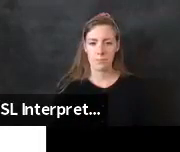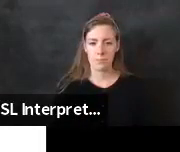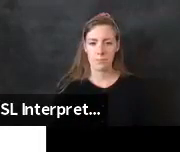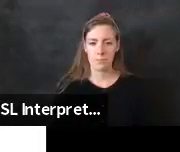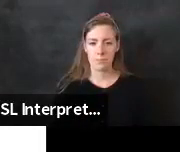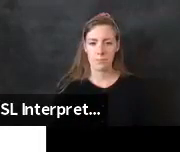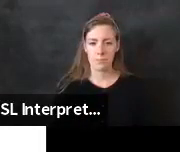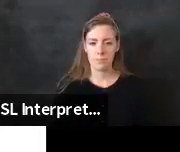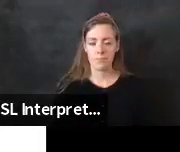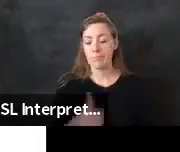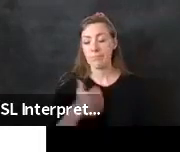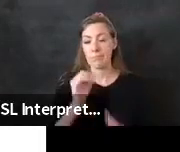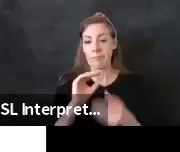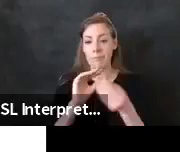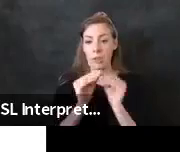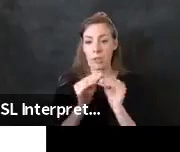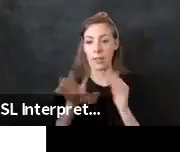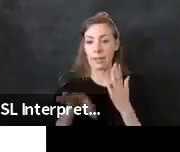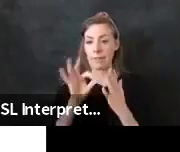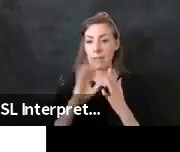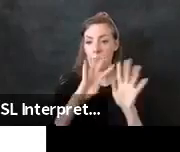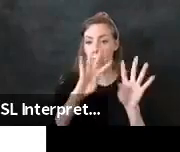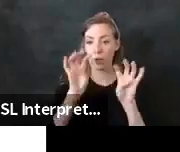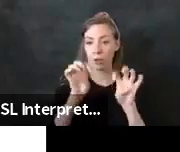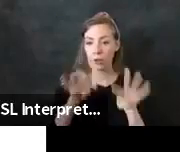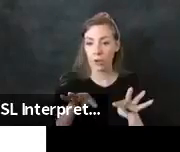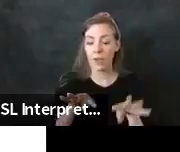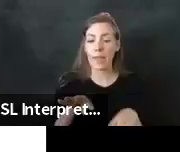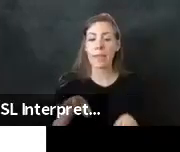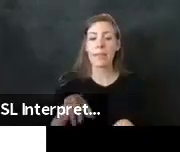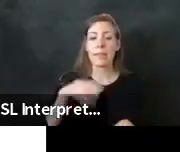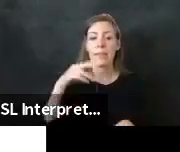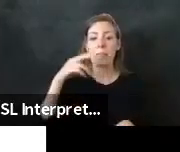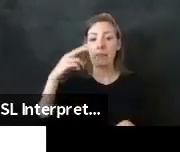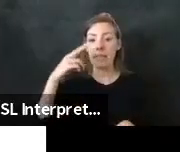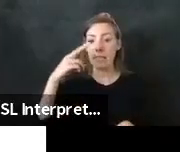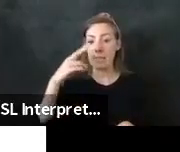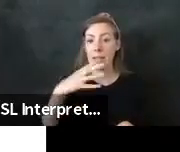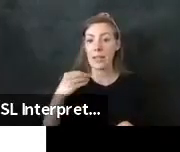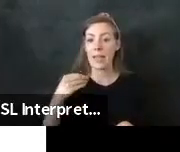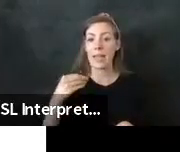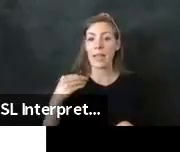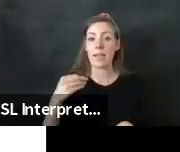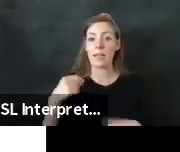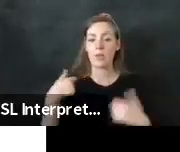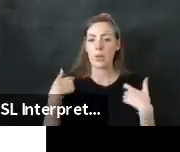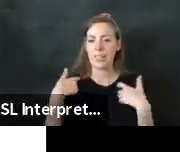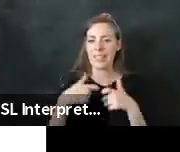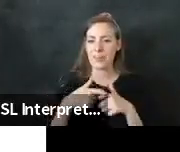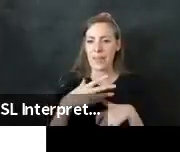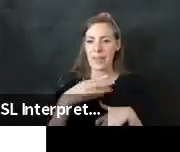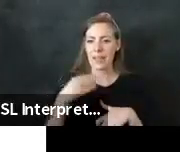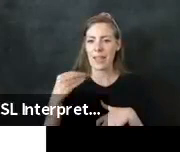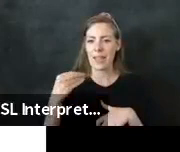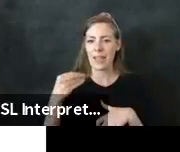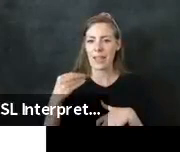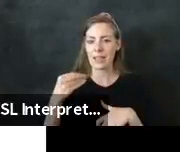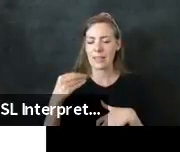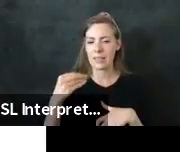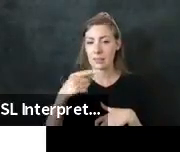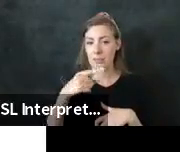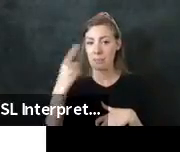Other data that they found in the surveys that Hispanic and Black parents are more likely than white parents to cite issues with access barriers